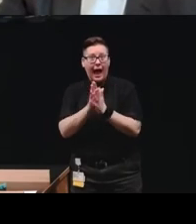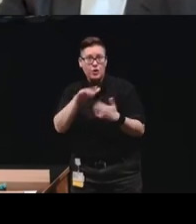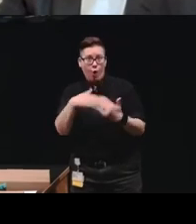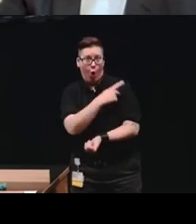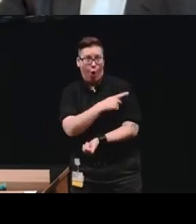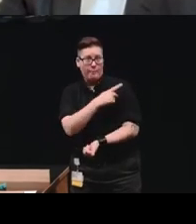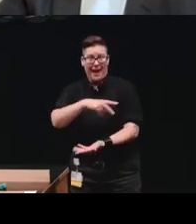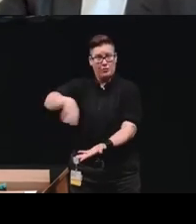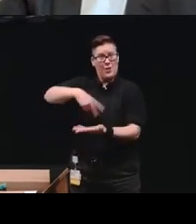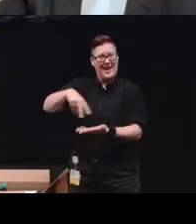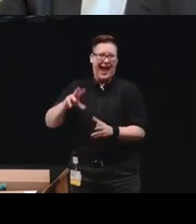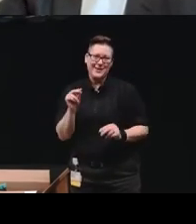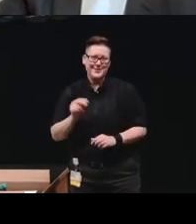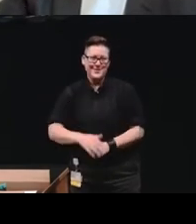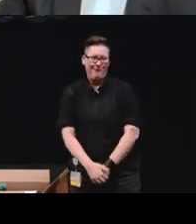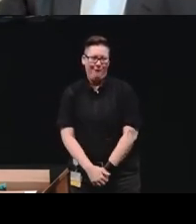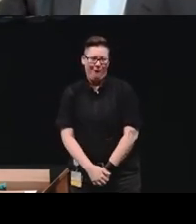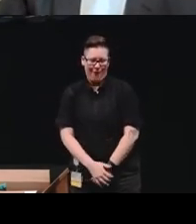that.